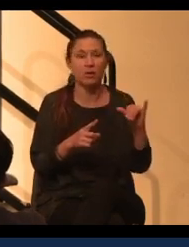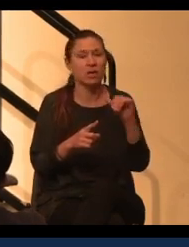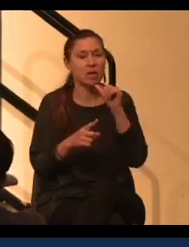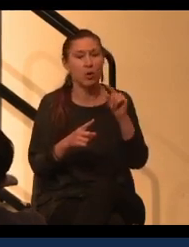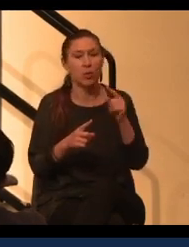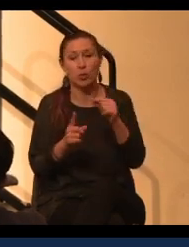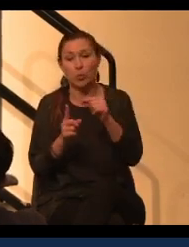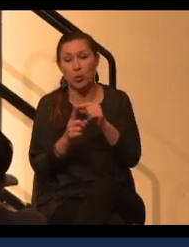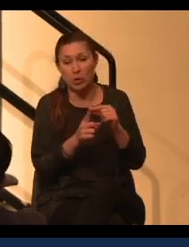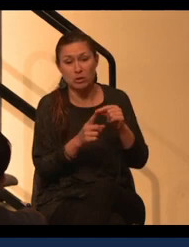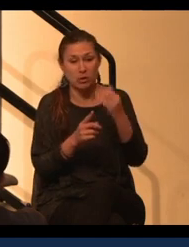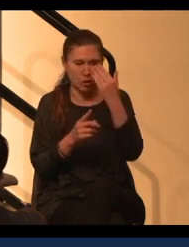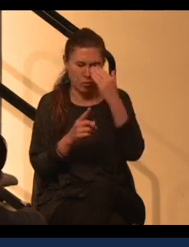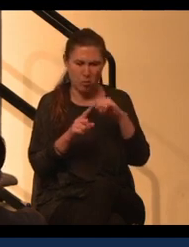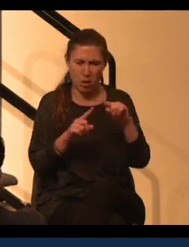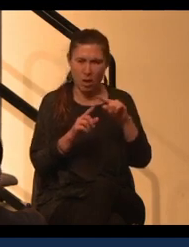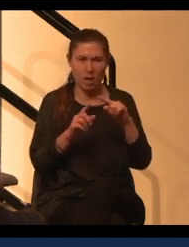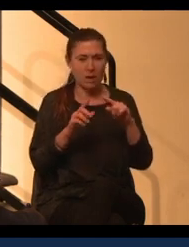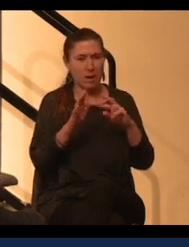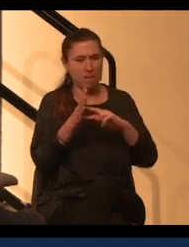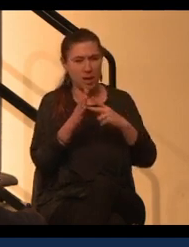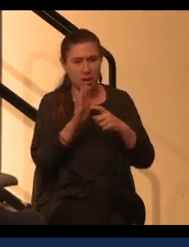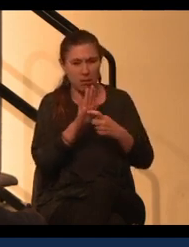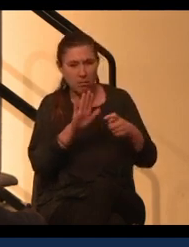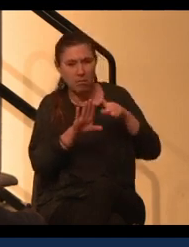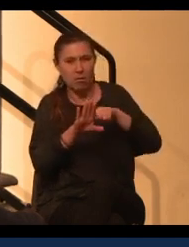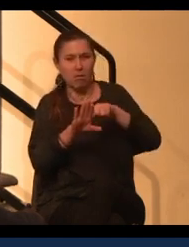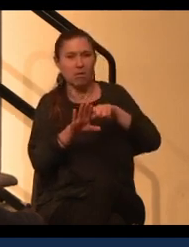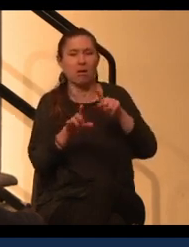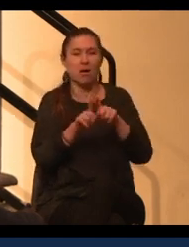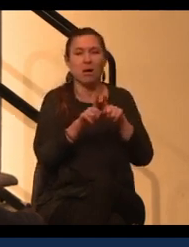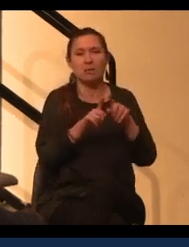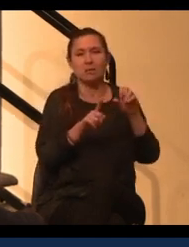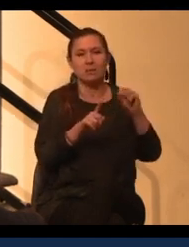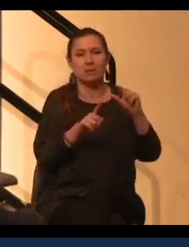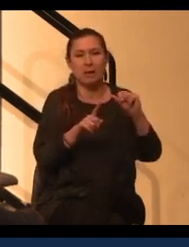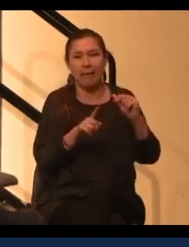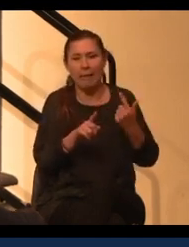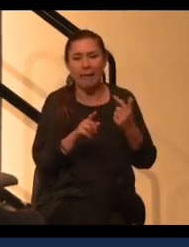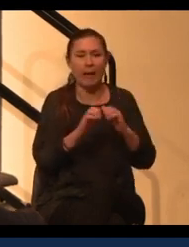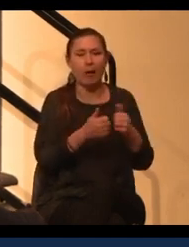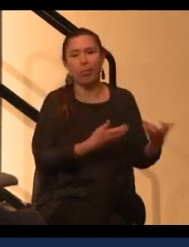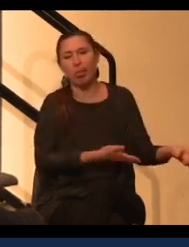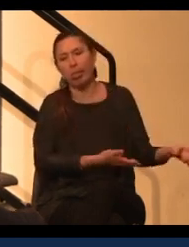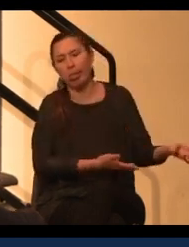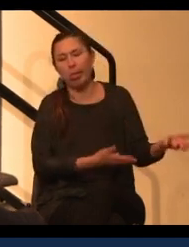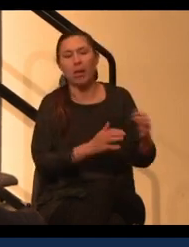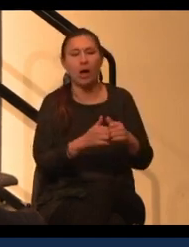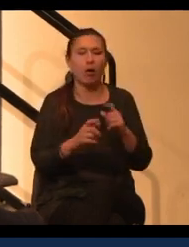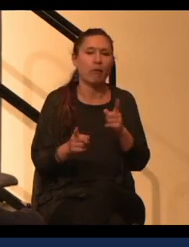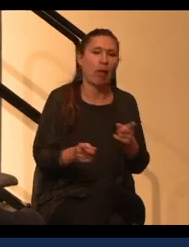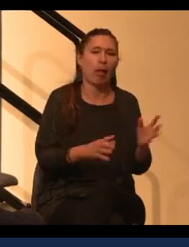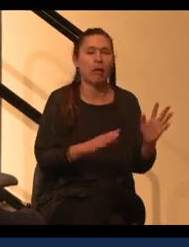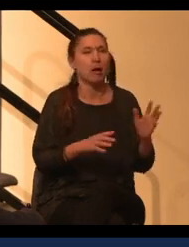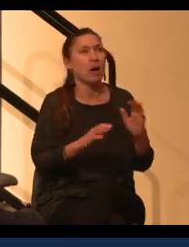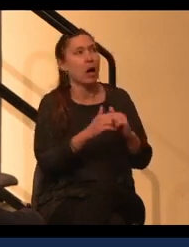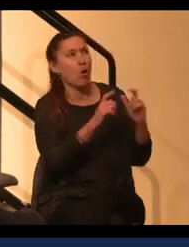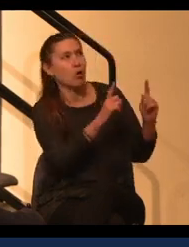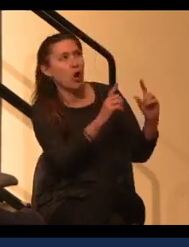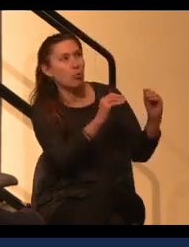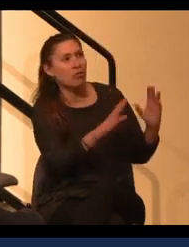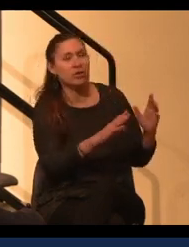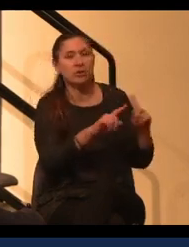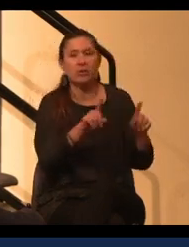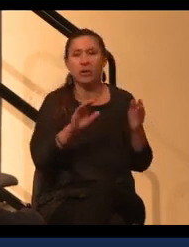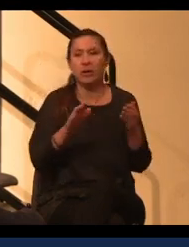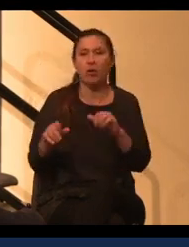in the dictionary, but the assumptions, the slangs, the ways of greeting, the ways we interact, the way you talk to a professor, the way you engage